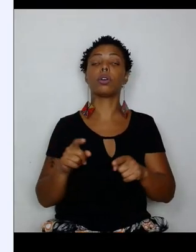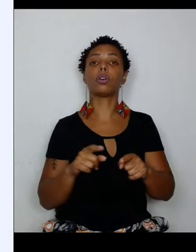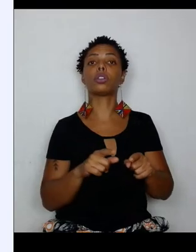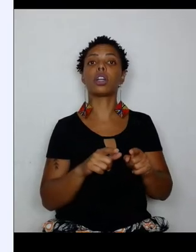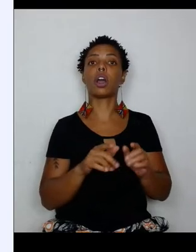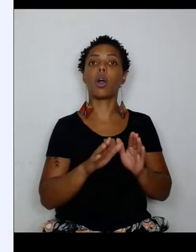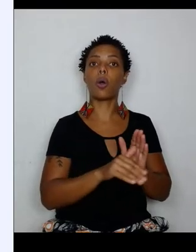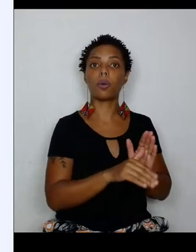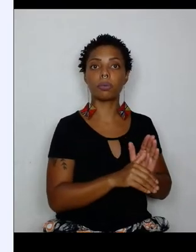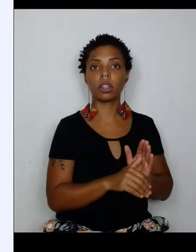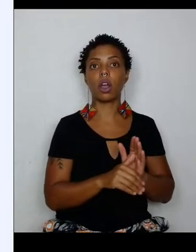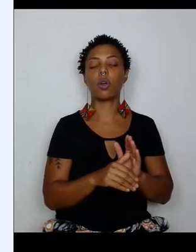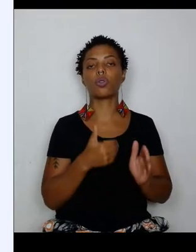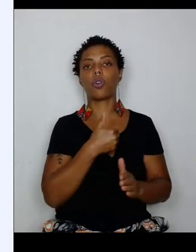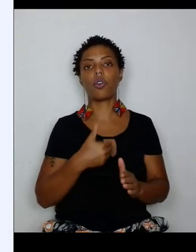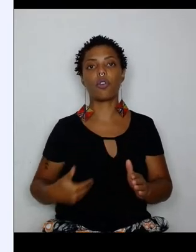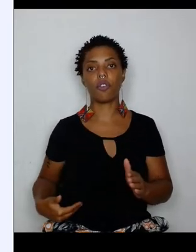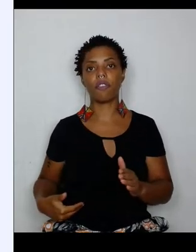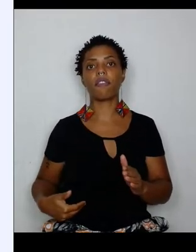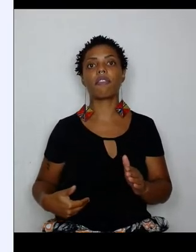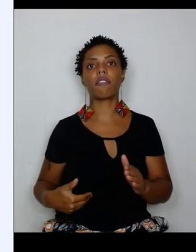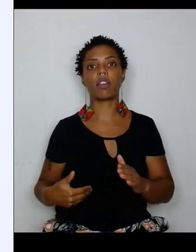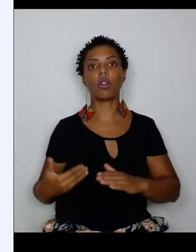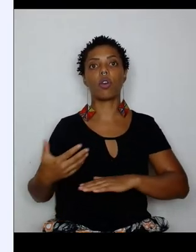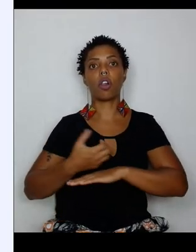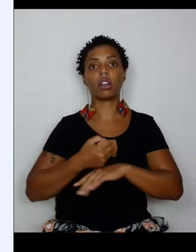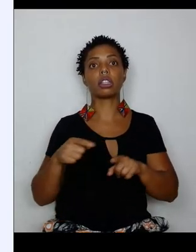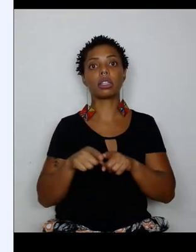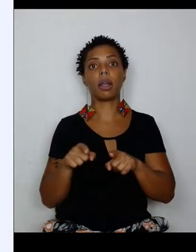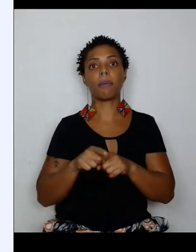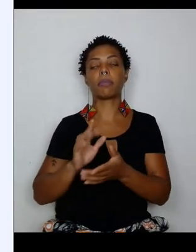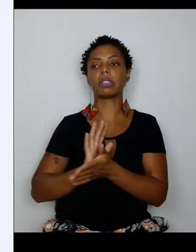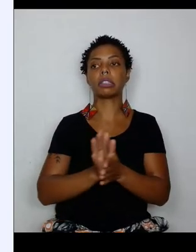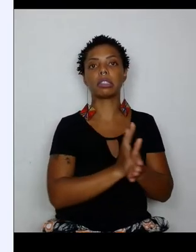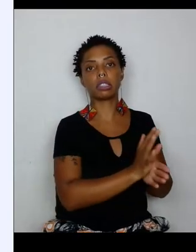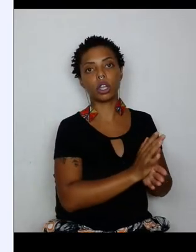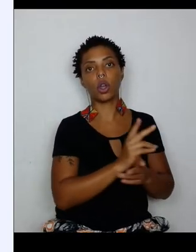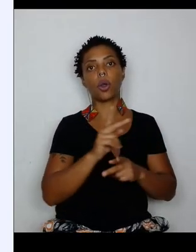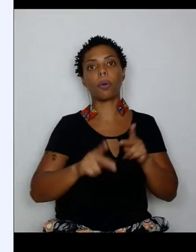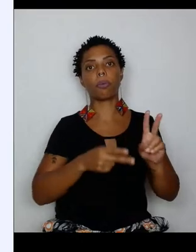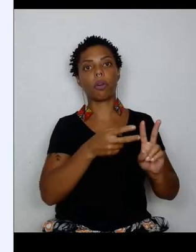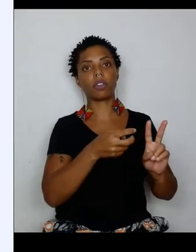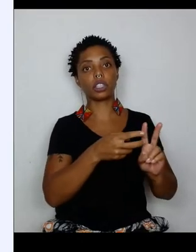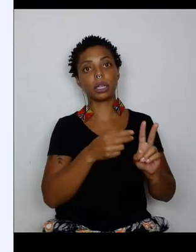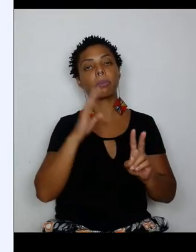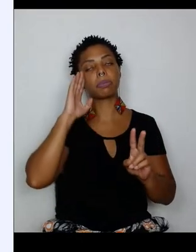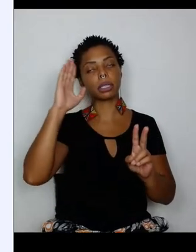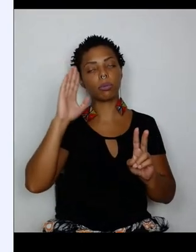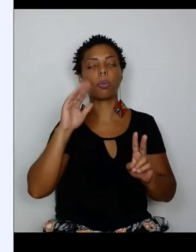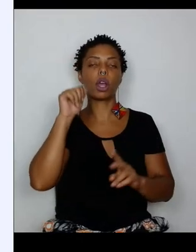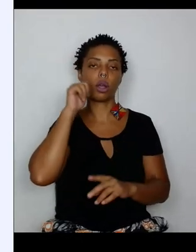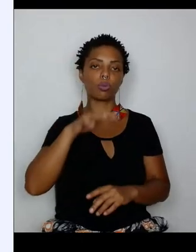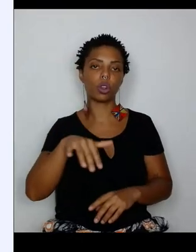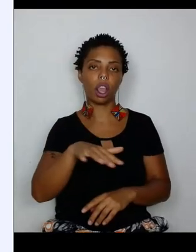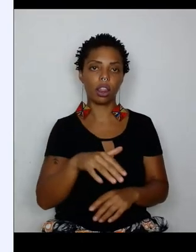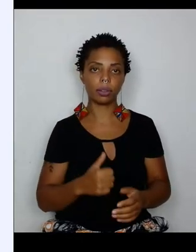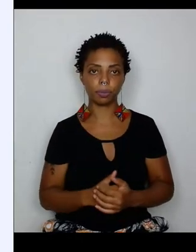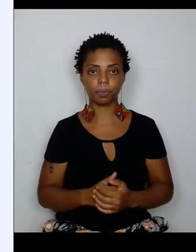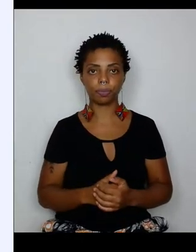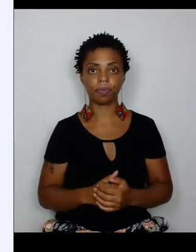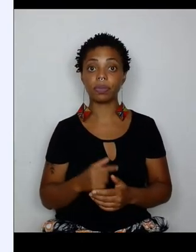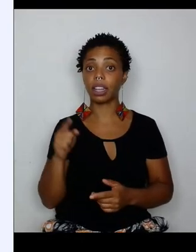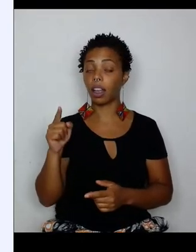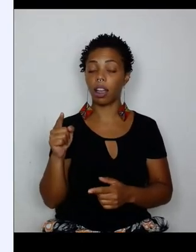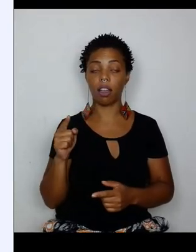mistreatment of the indigenous population in general and women in particular he condemned for example the ubiquitous practice of